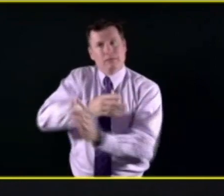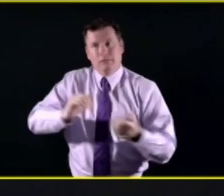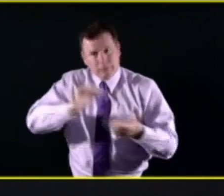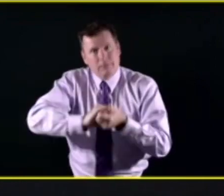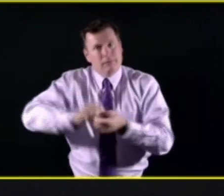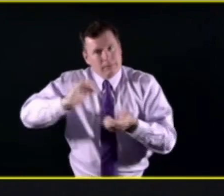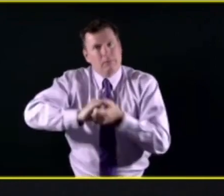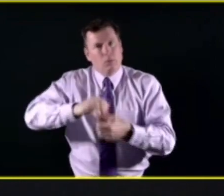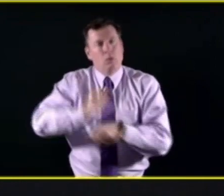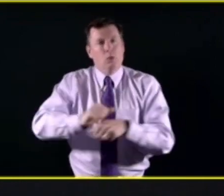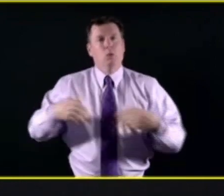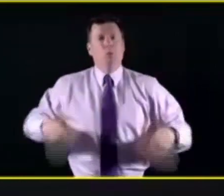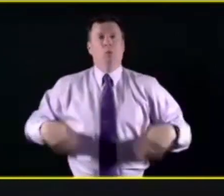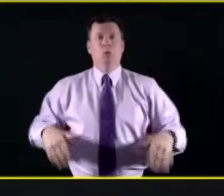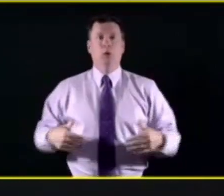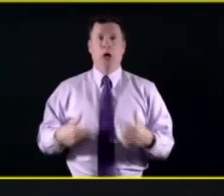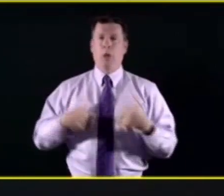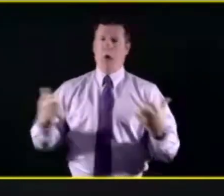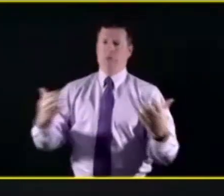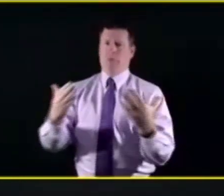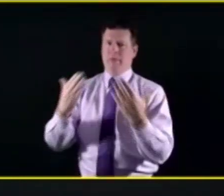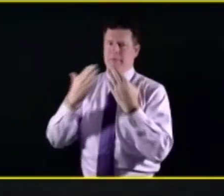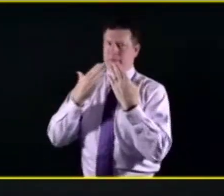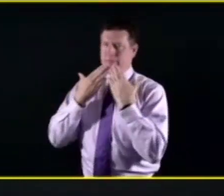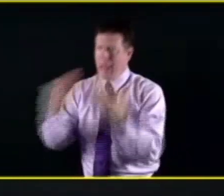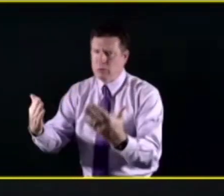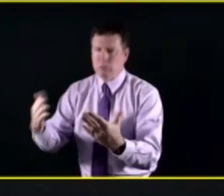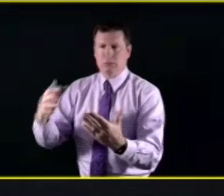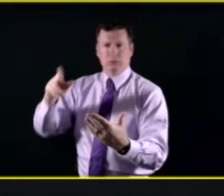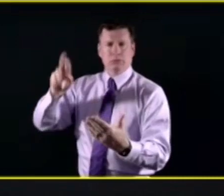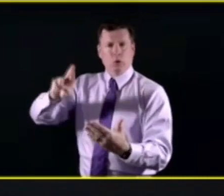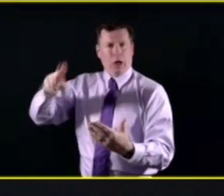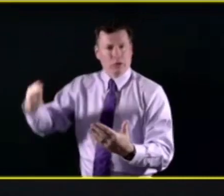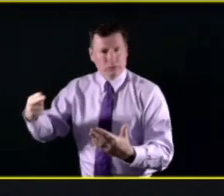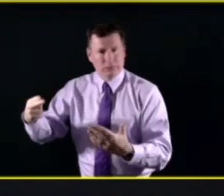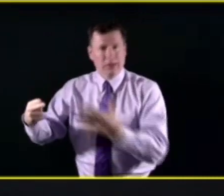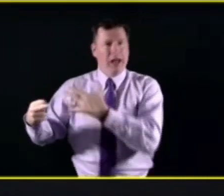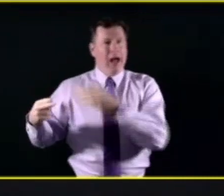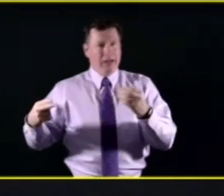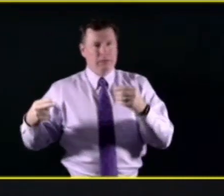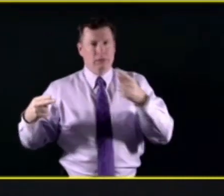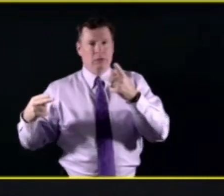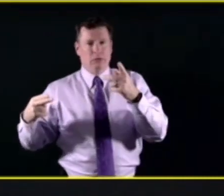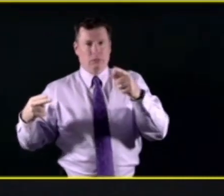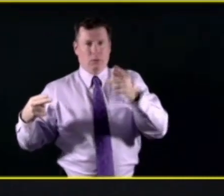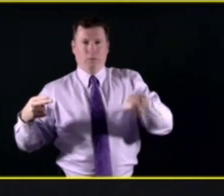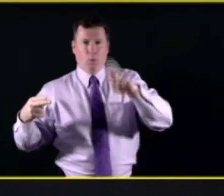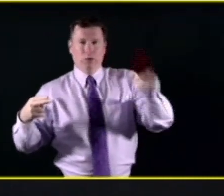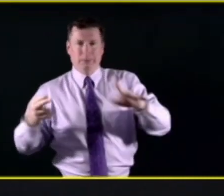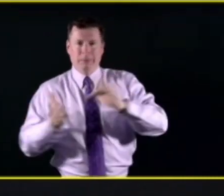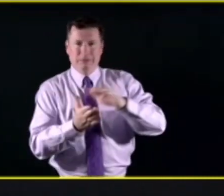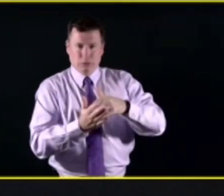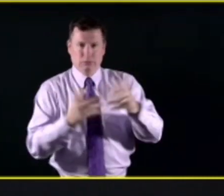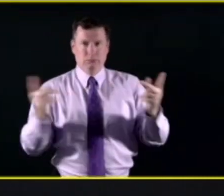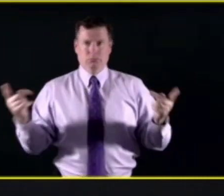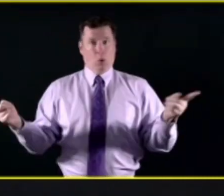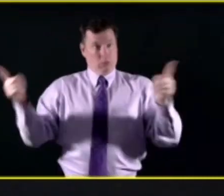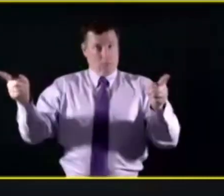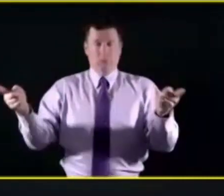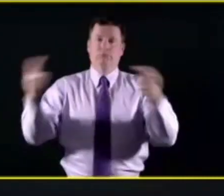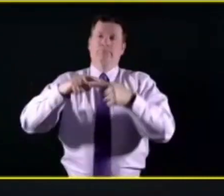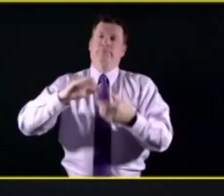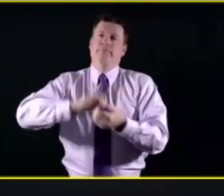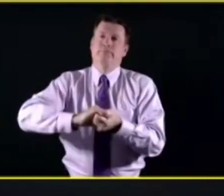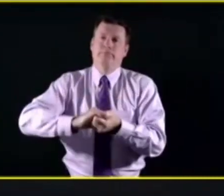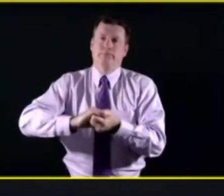both to U of R and to Rochester Regional for their shared involvement, both in today's trial and in our ongoing collaboration to find